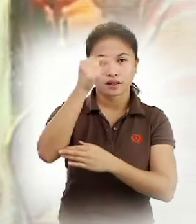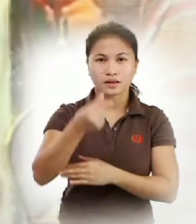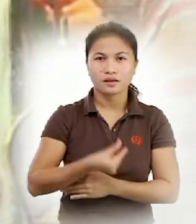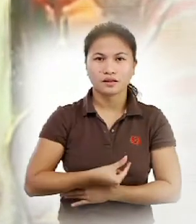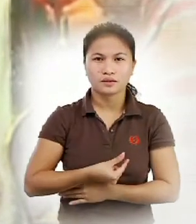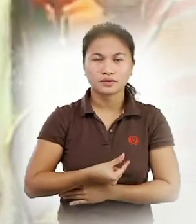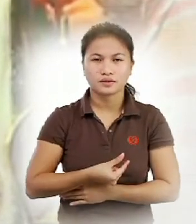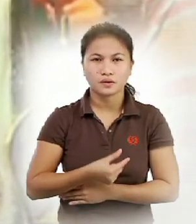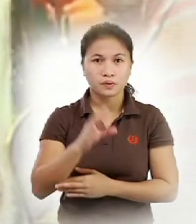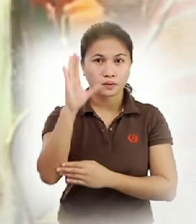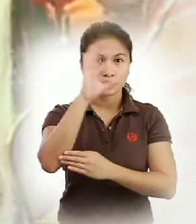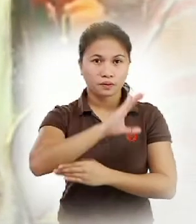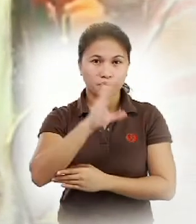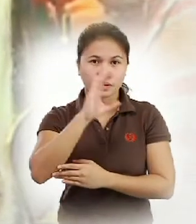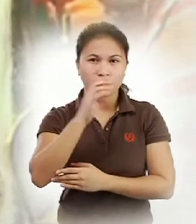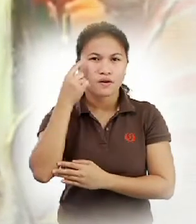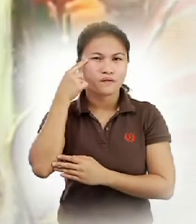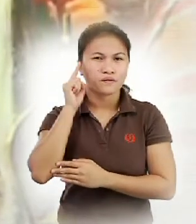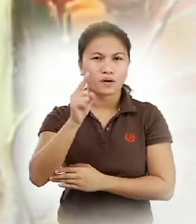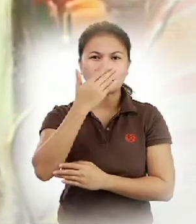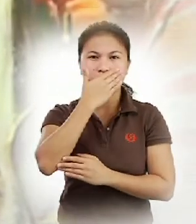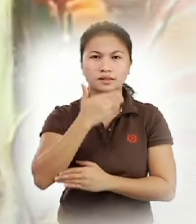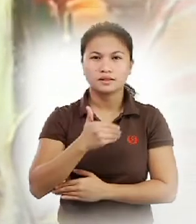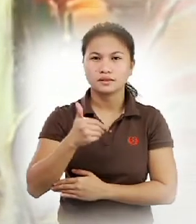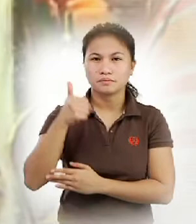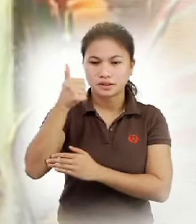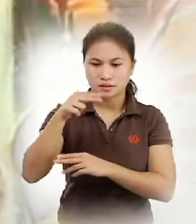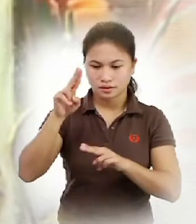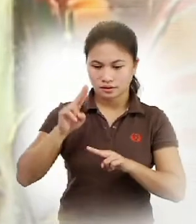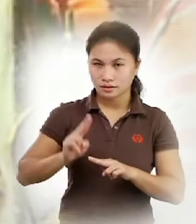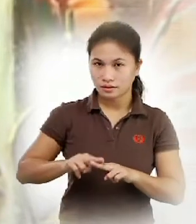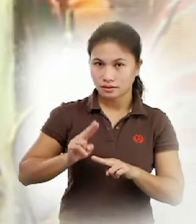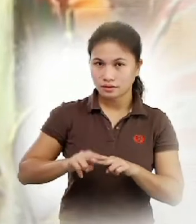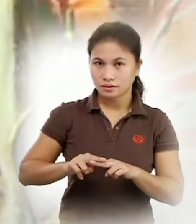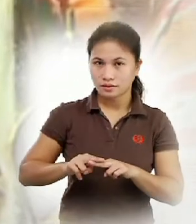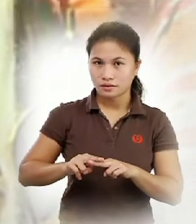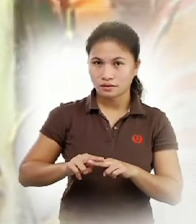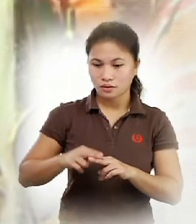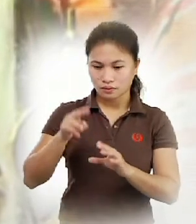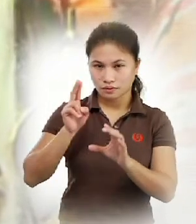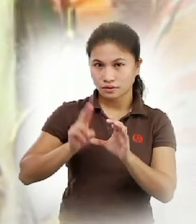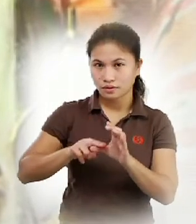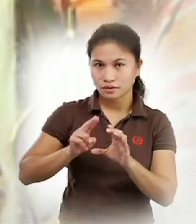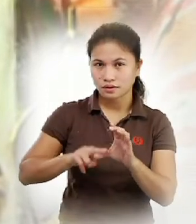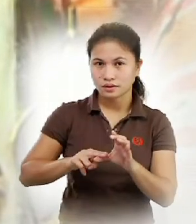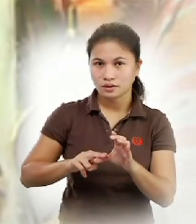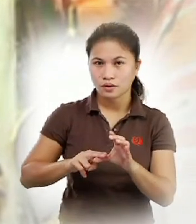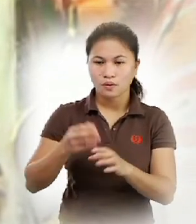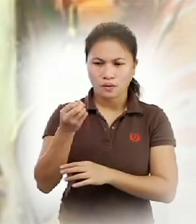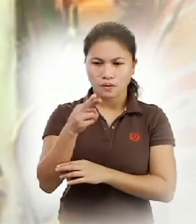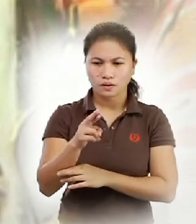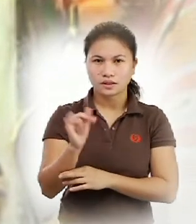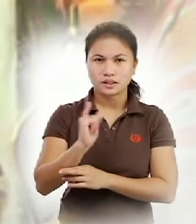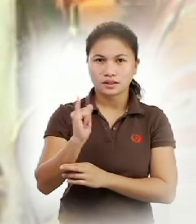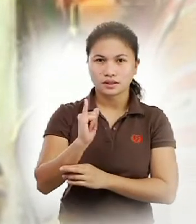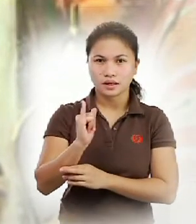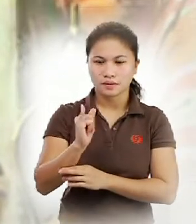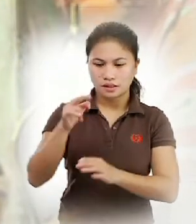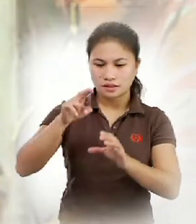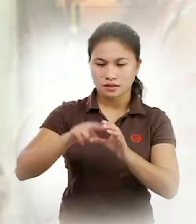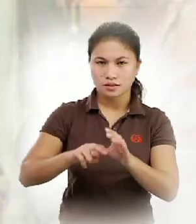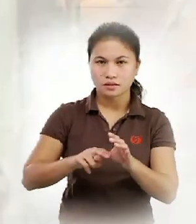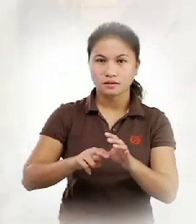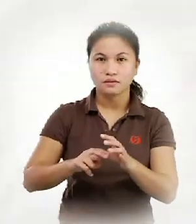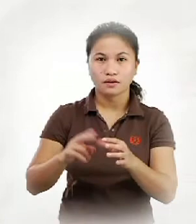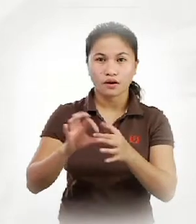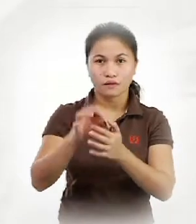were looking for the best seats, or the seats of honor in the